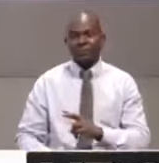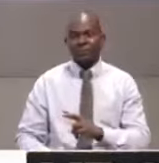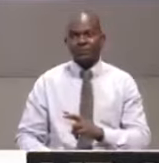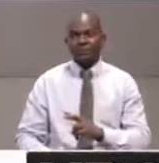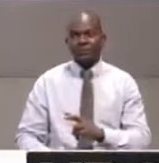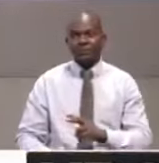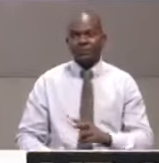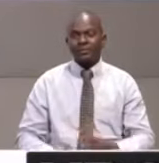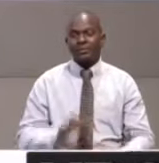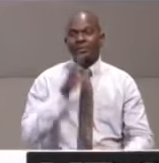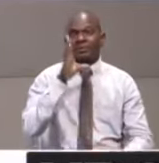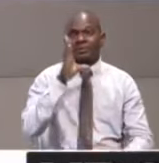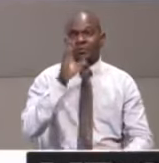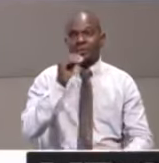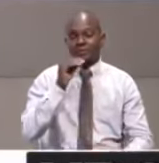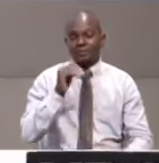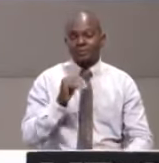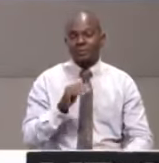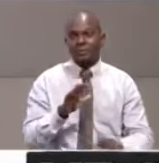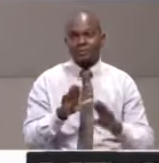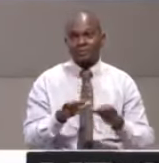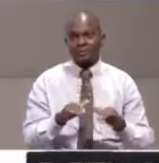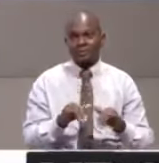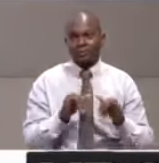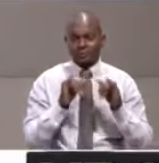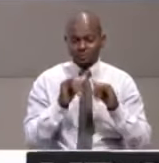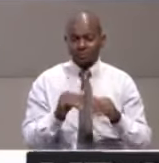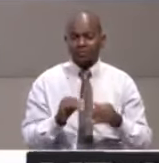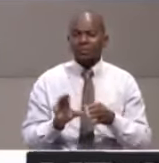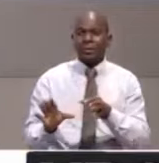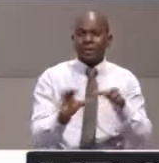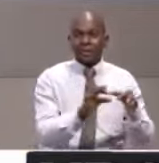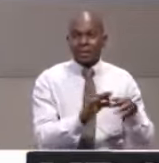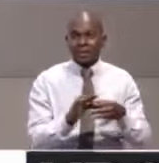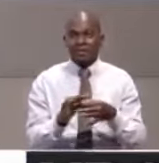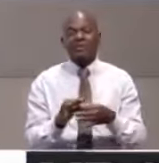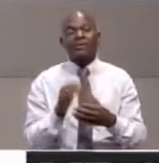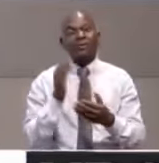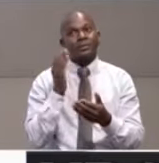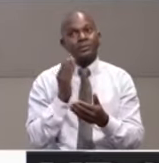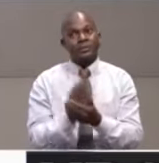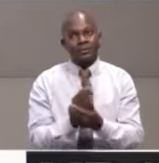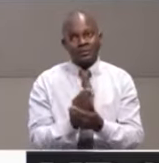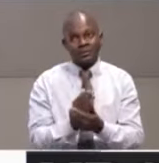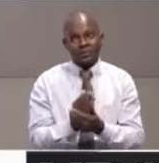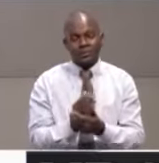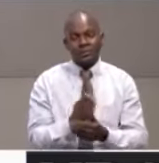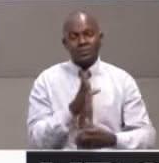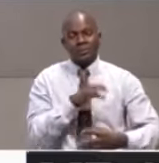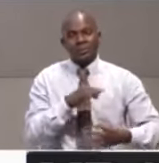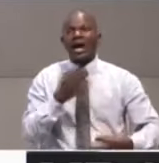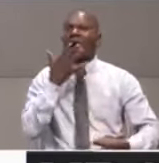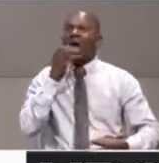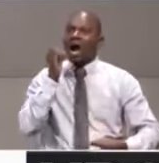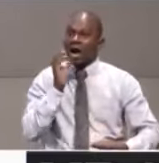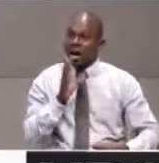Dr. Speaker and Papa Emorimon remain firm together to fight a spirit of camps